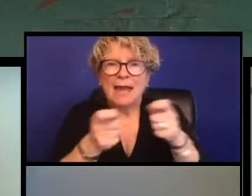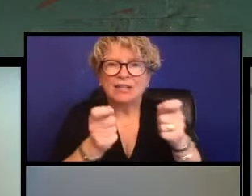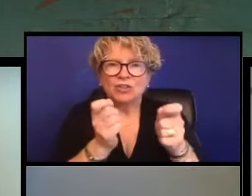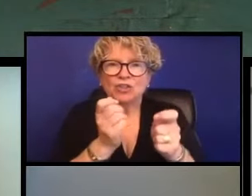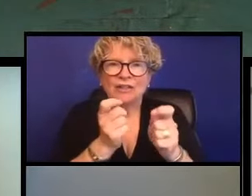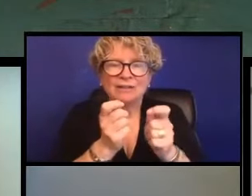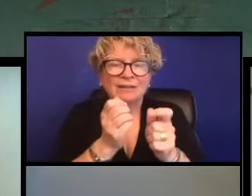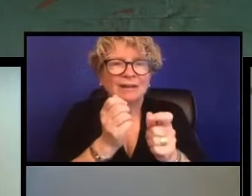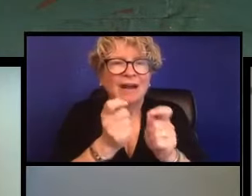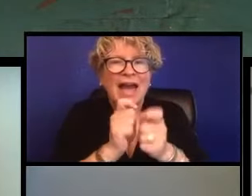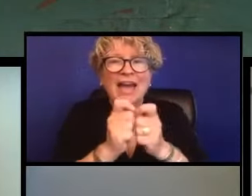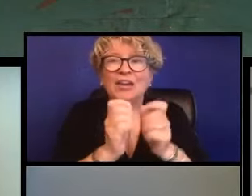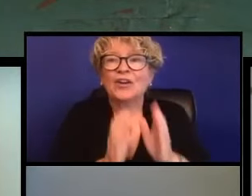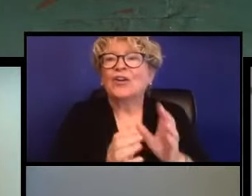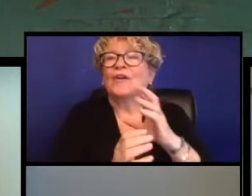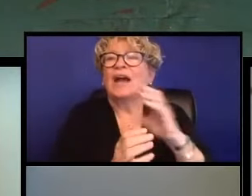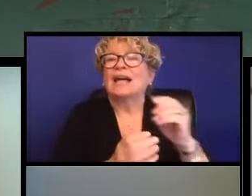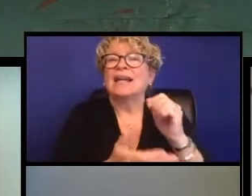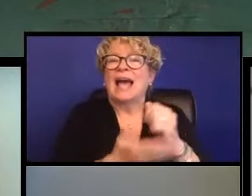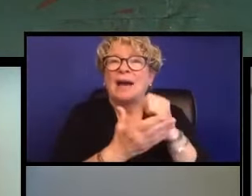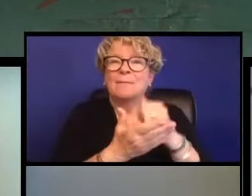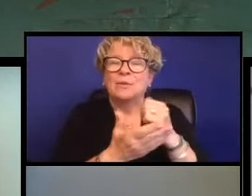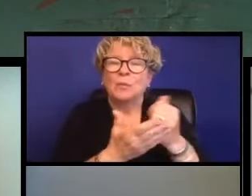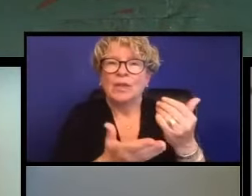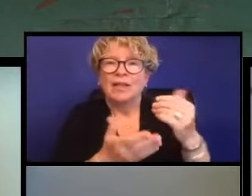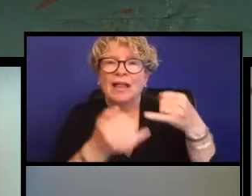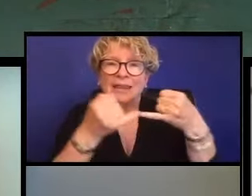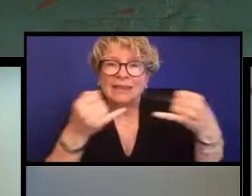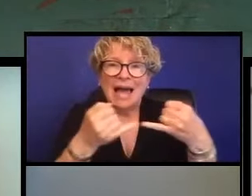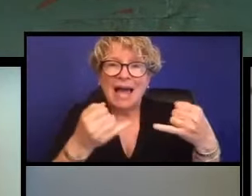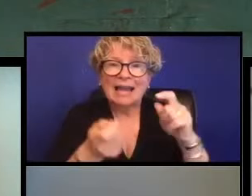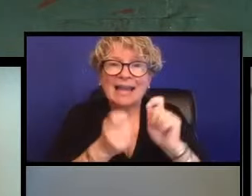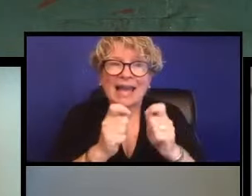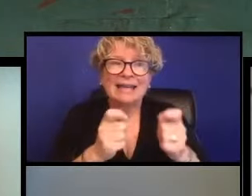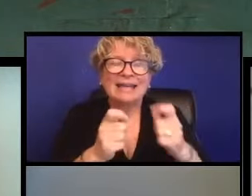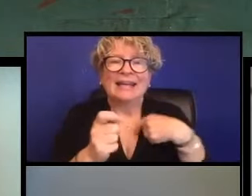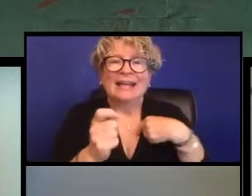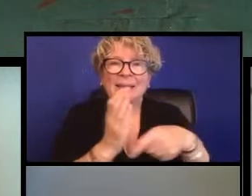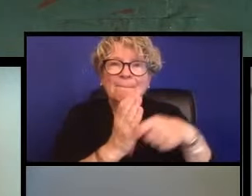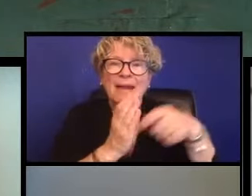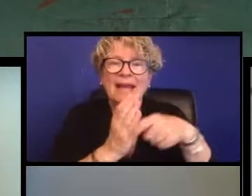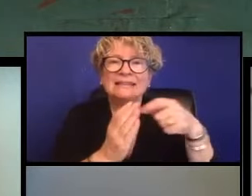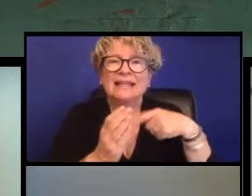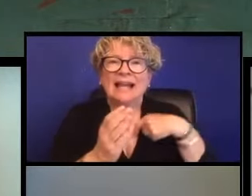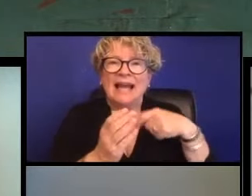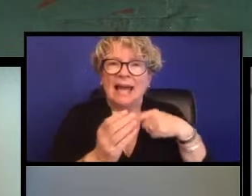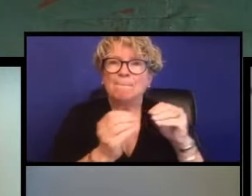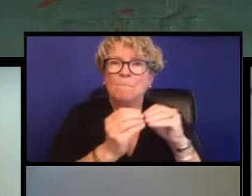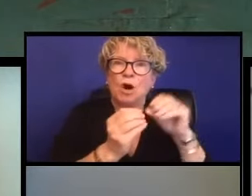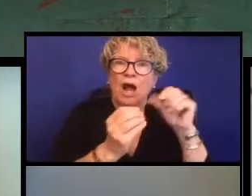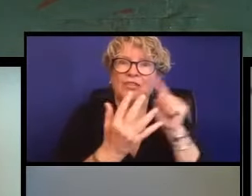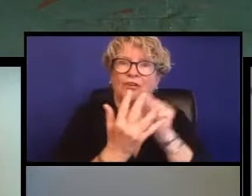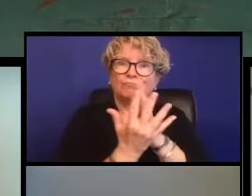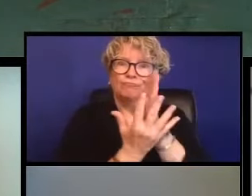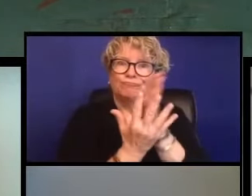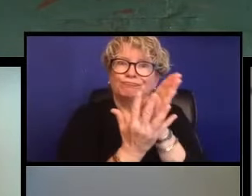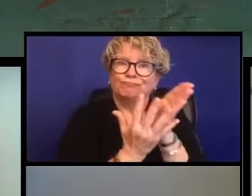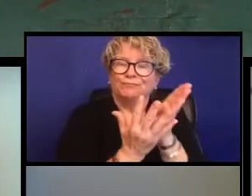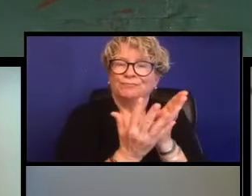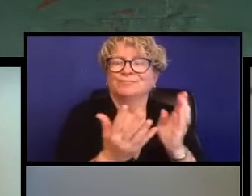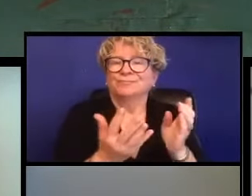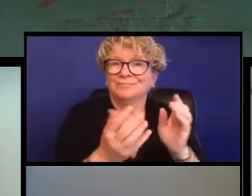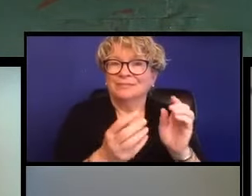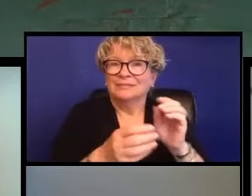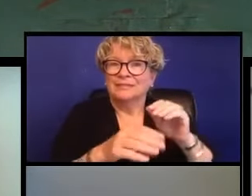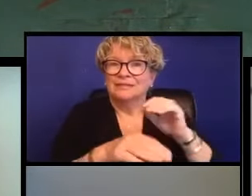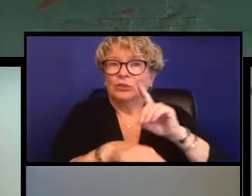rewrite requests and to help with line editing in the magazine. And little by little, I've just sort of stepped up my duties there. You